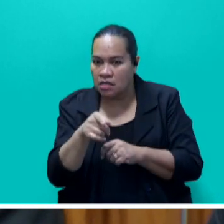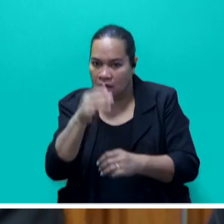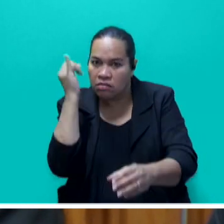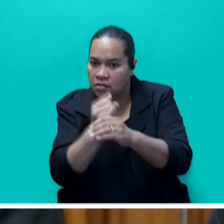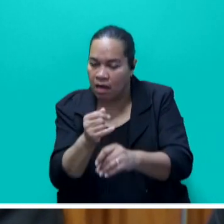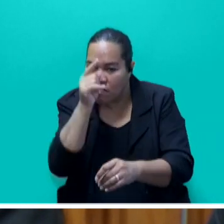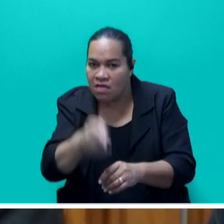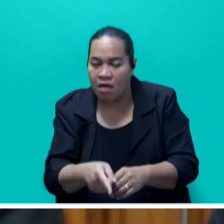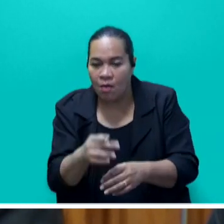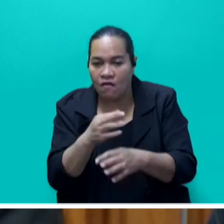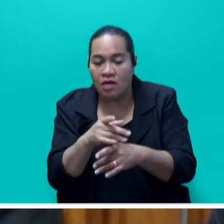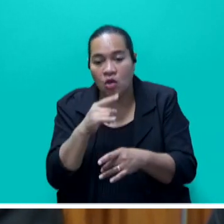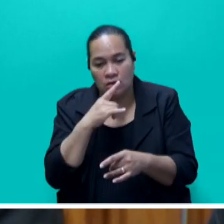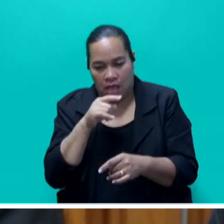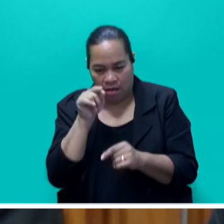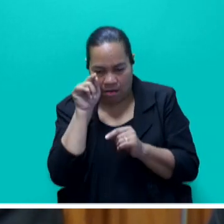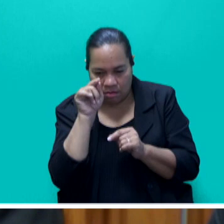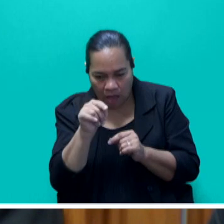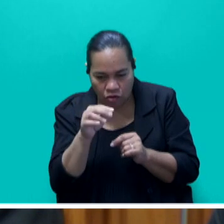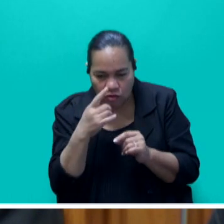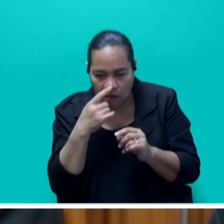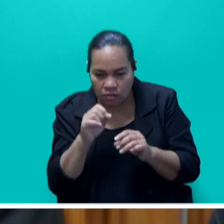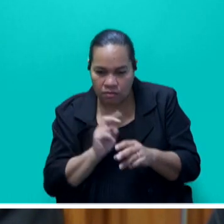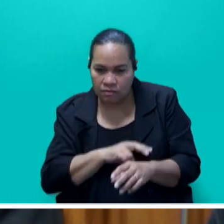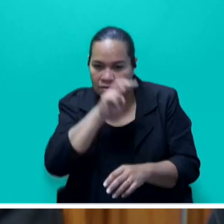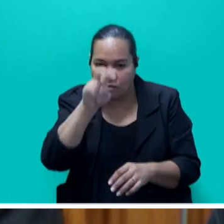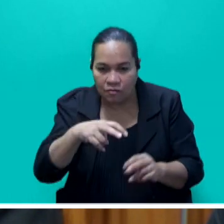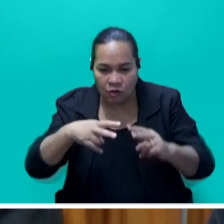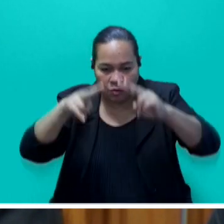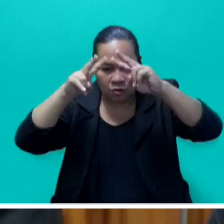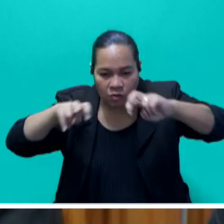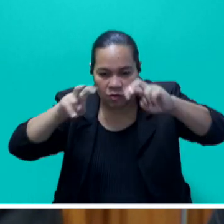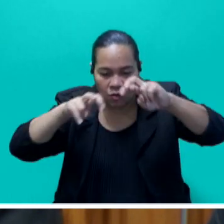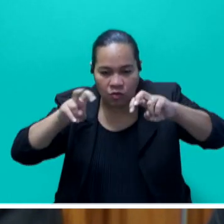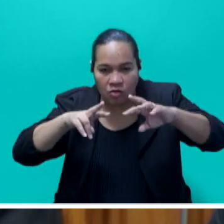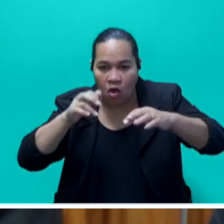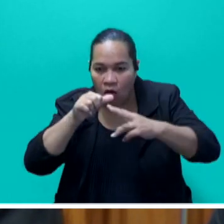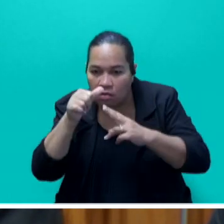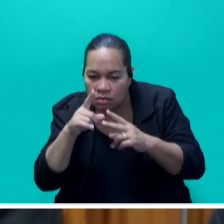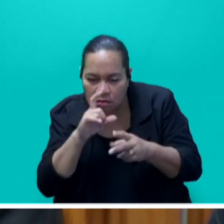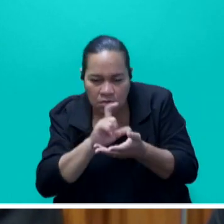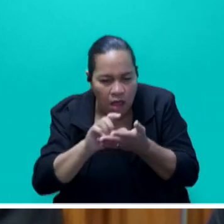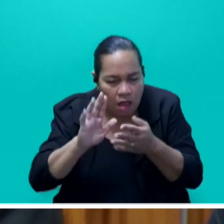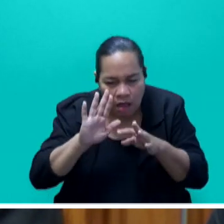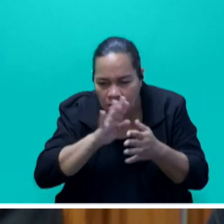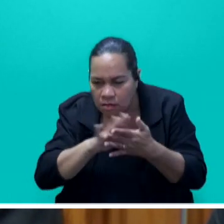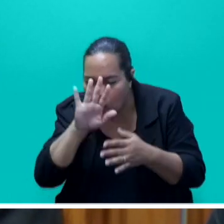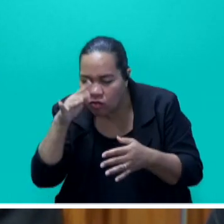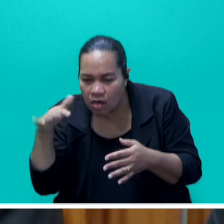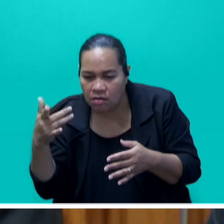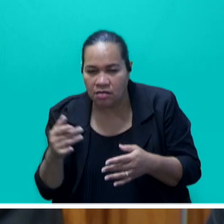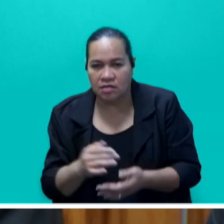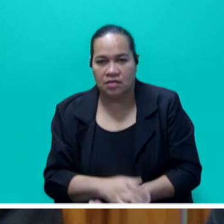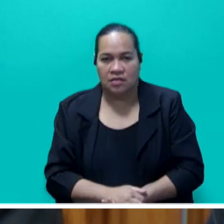to indicate the need for thorough inspection and investigation during boarding and clearance exercises.